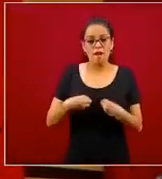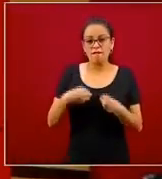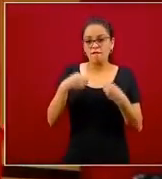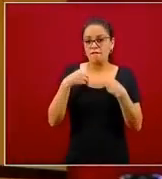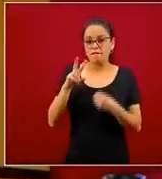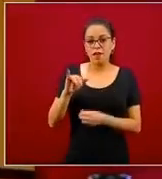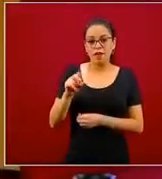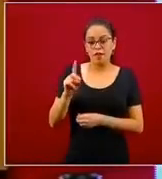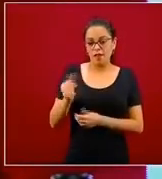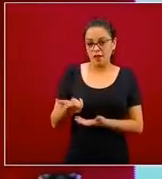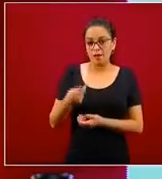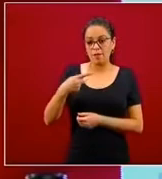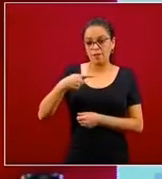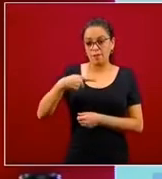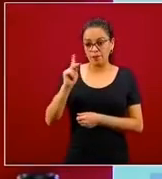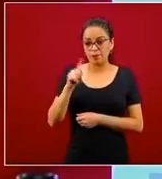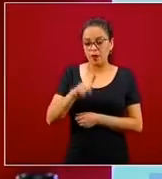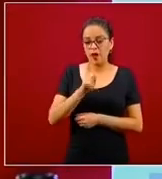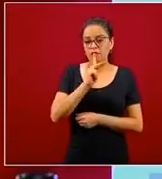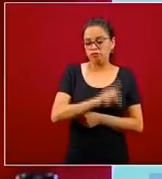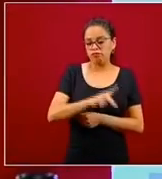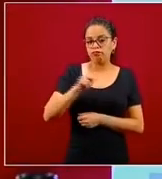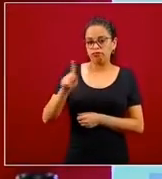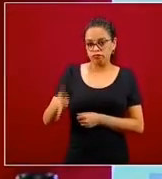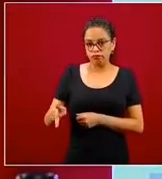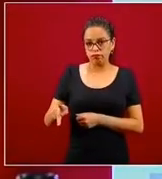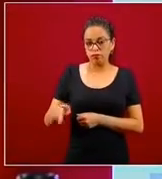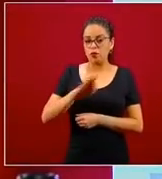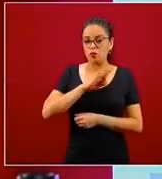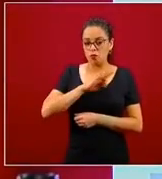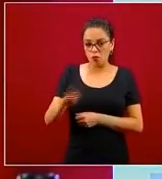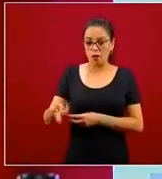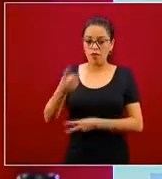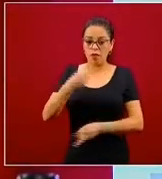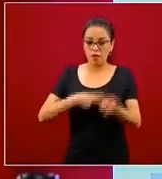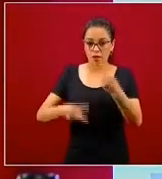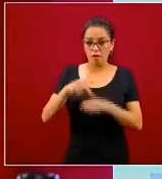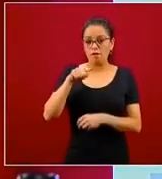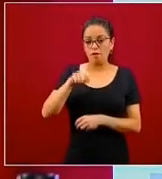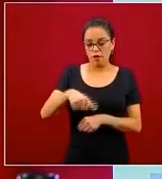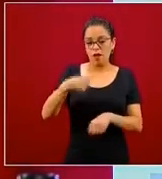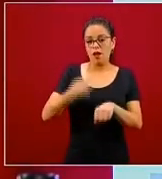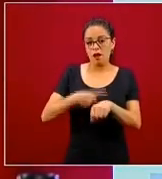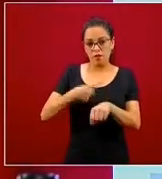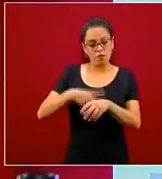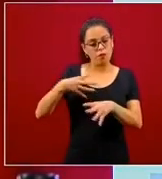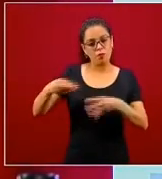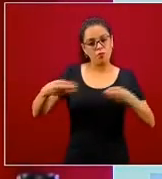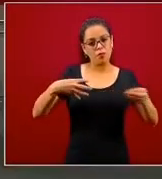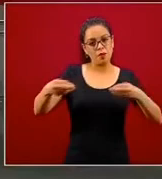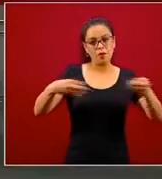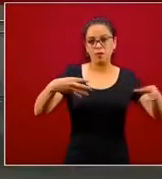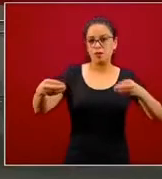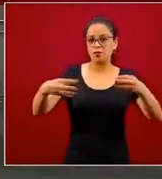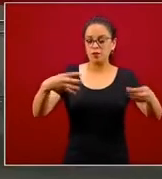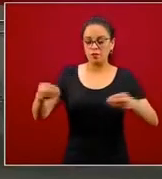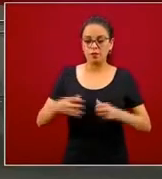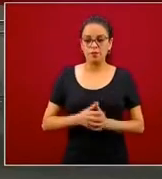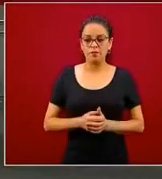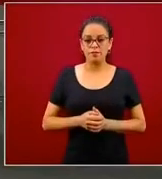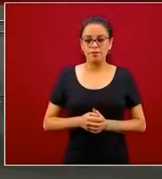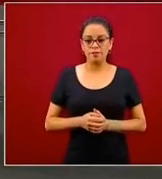their essence are actually not alive. They are particulates that duplicate, particles that duplicate and create